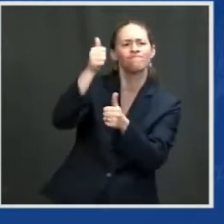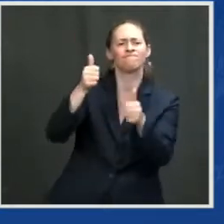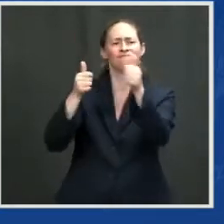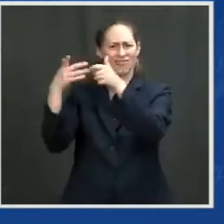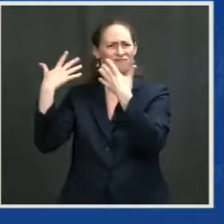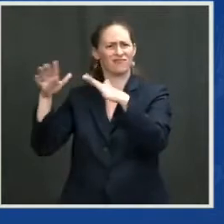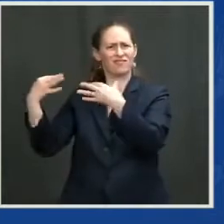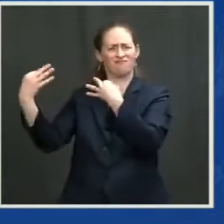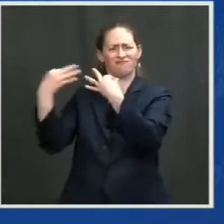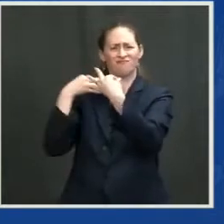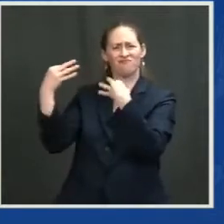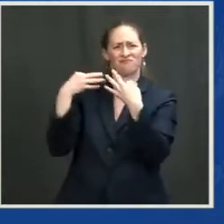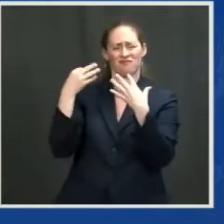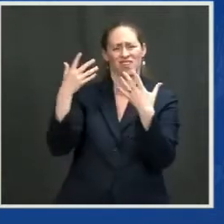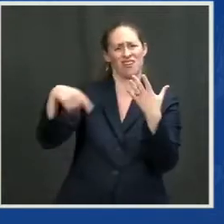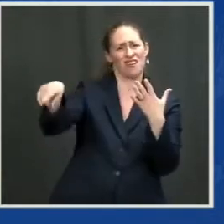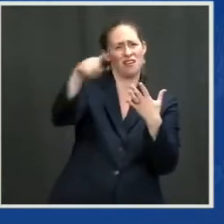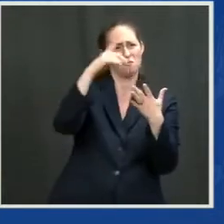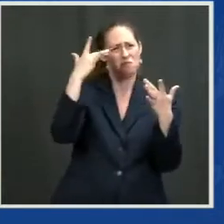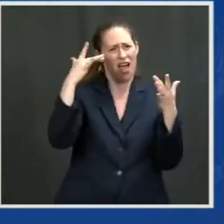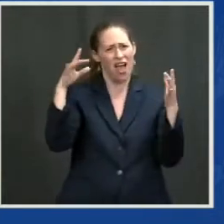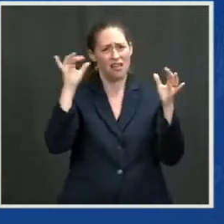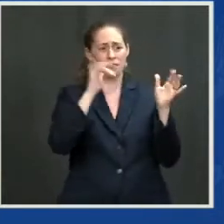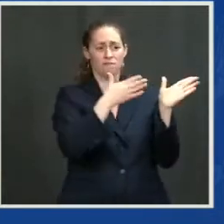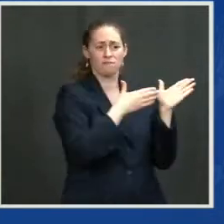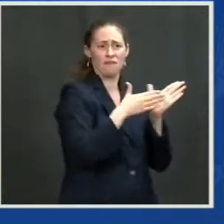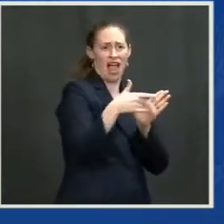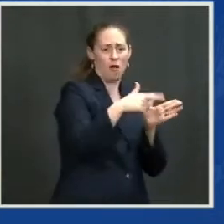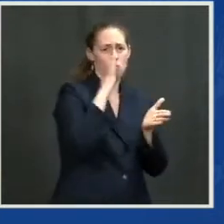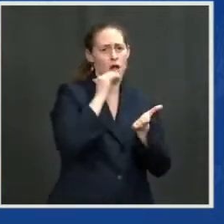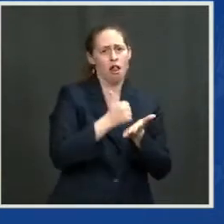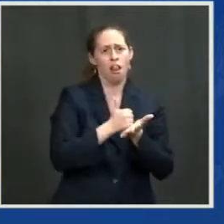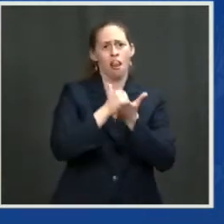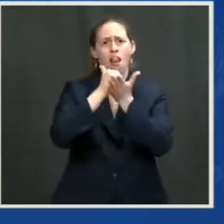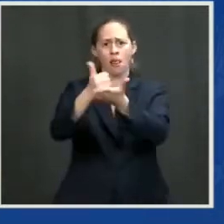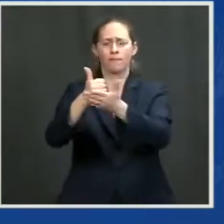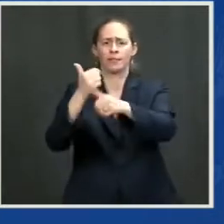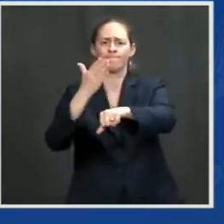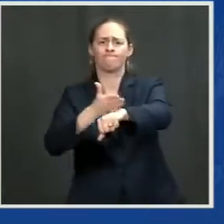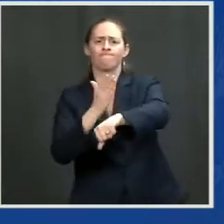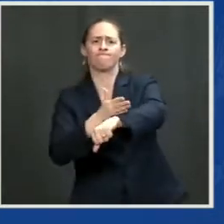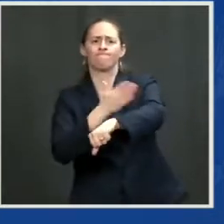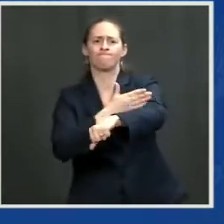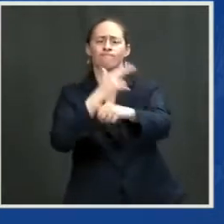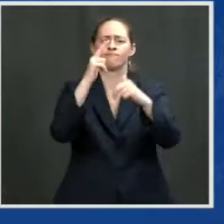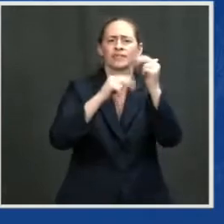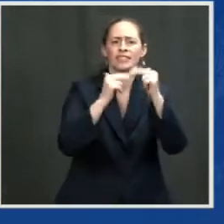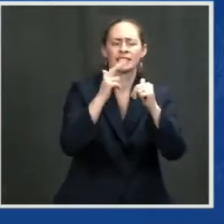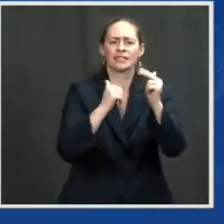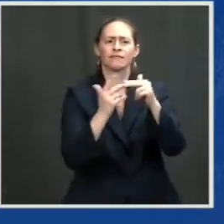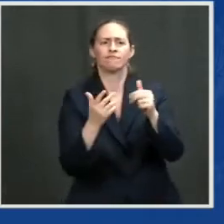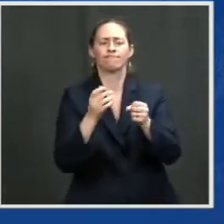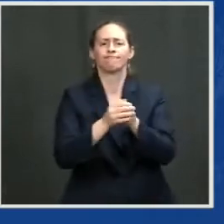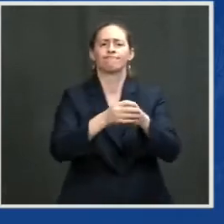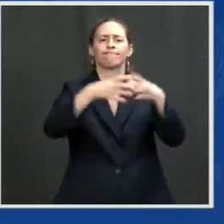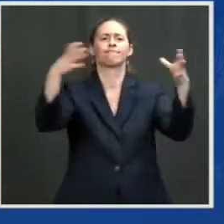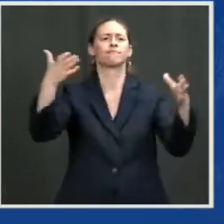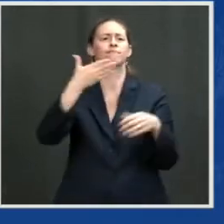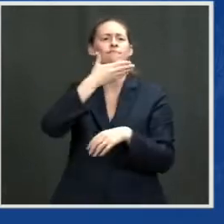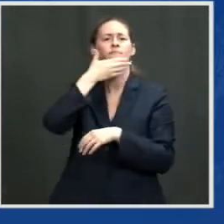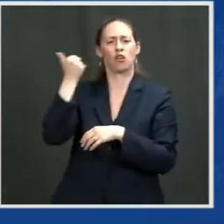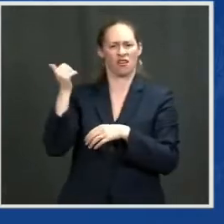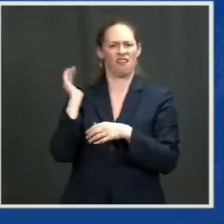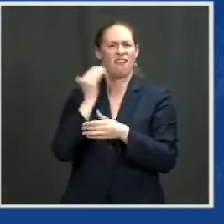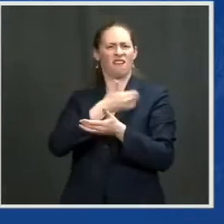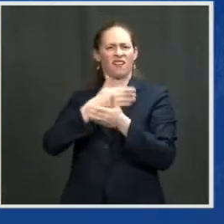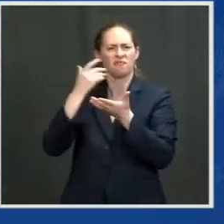and which is what I'm here to talk about today. A once-in-a-generation investment in America itself.